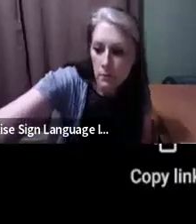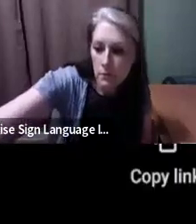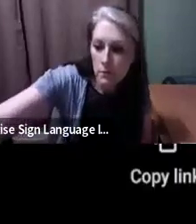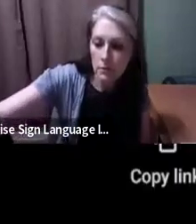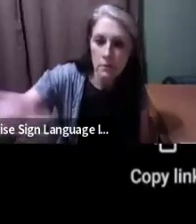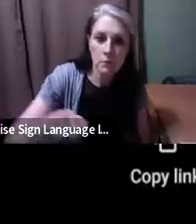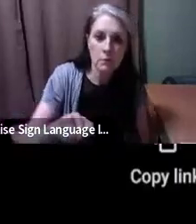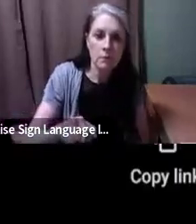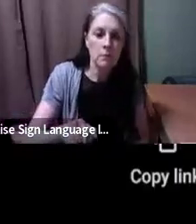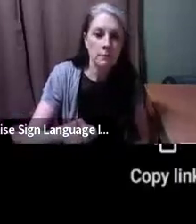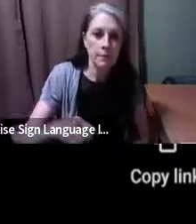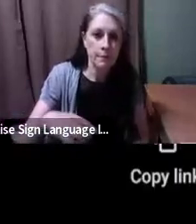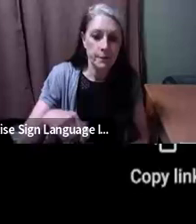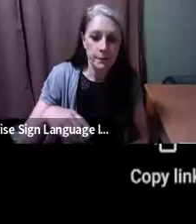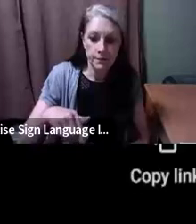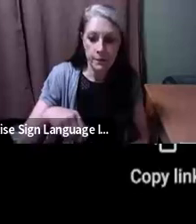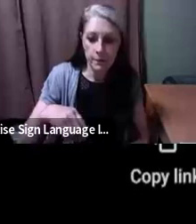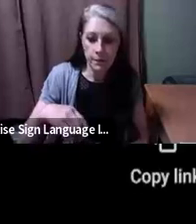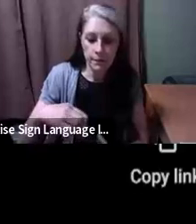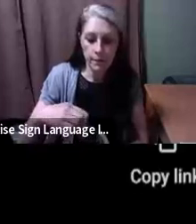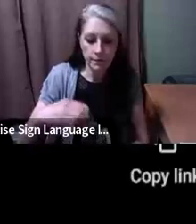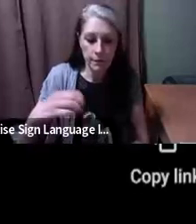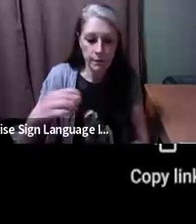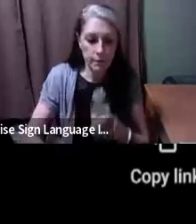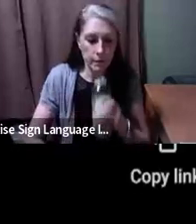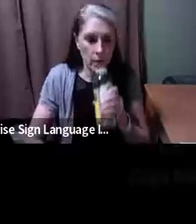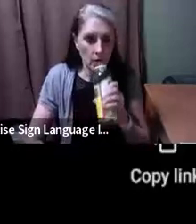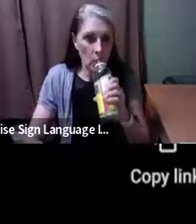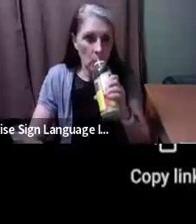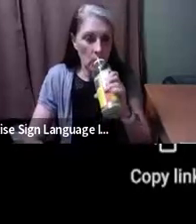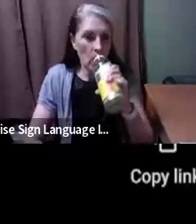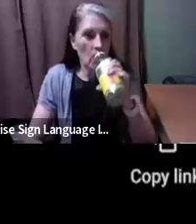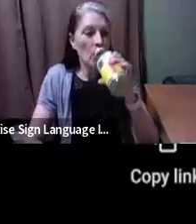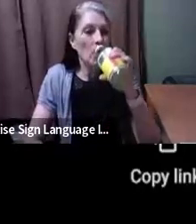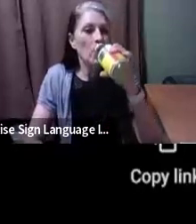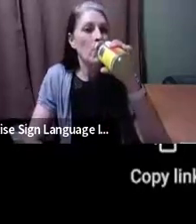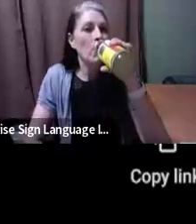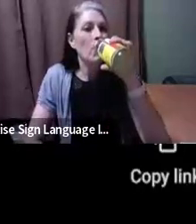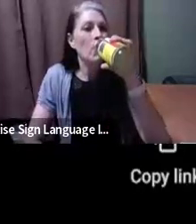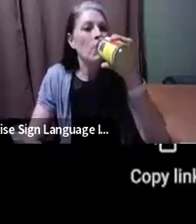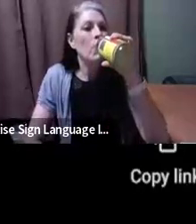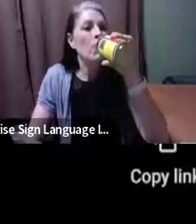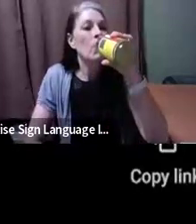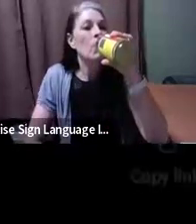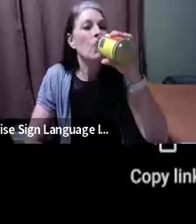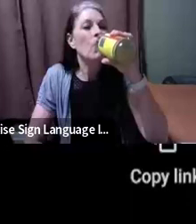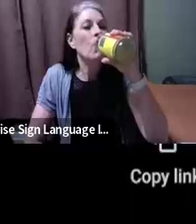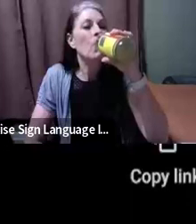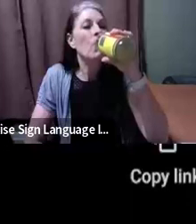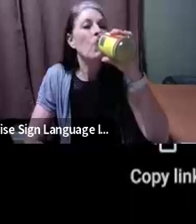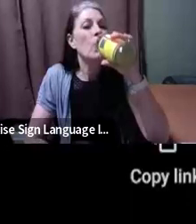metal fencing, and an old traffic control tower, and some long beige airplane hangars with many